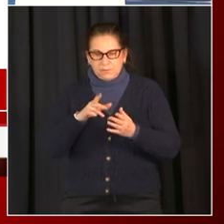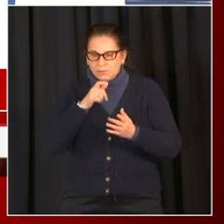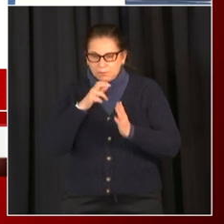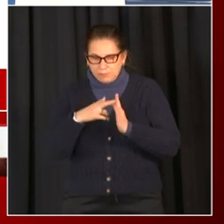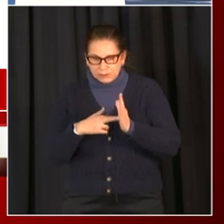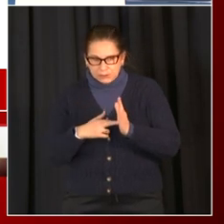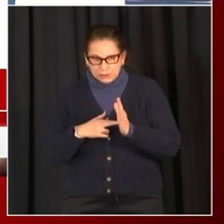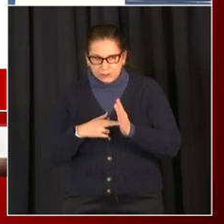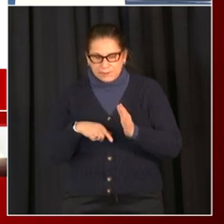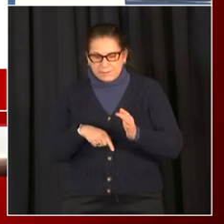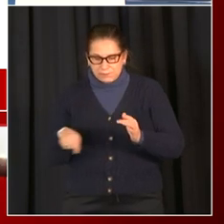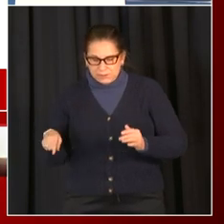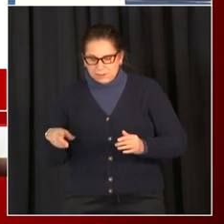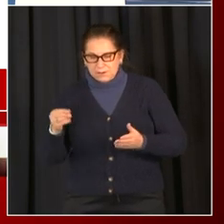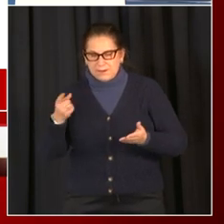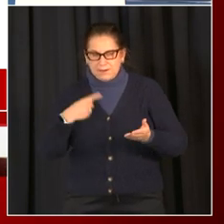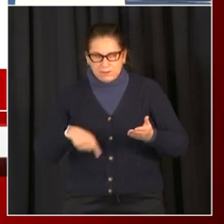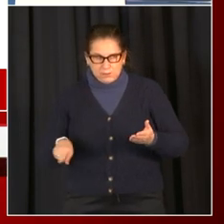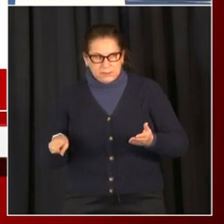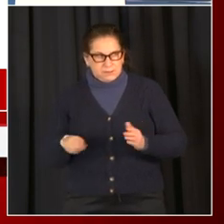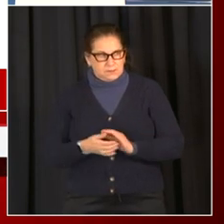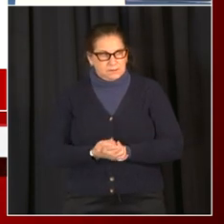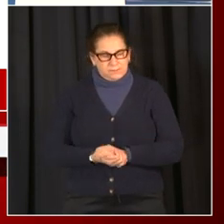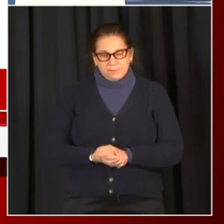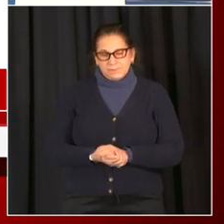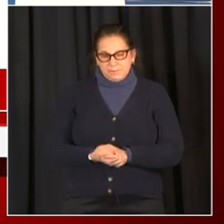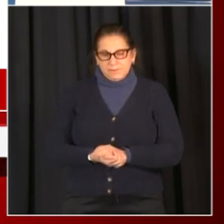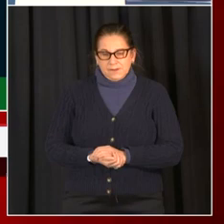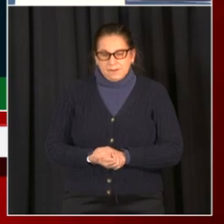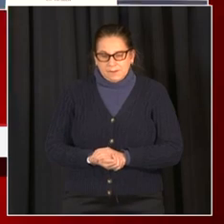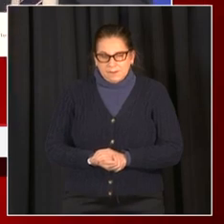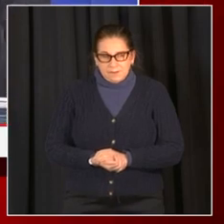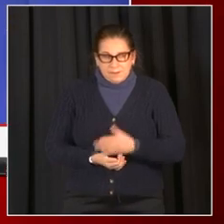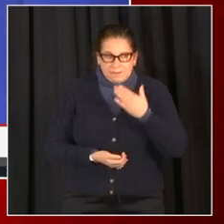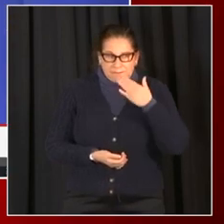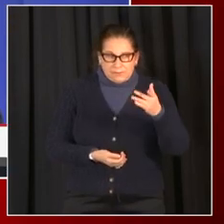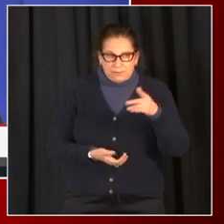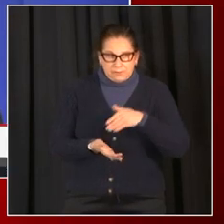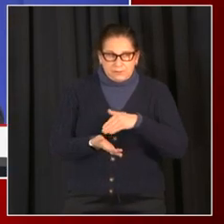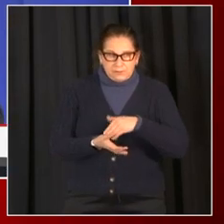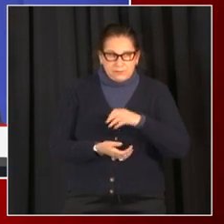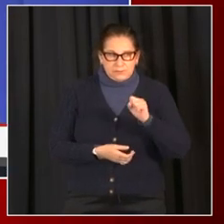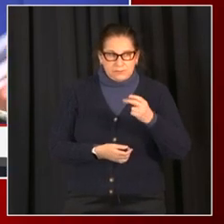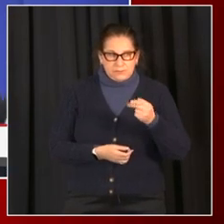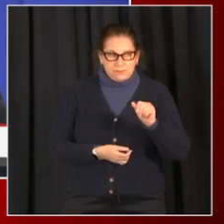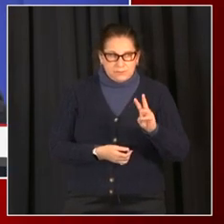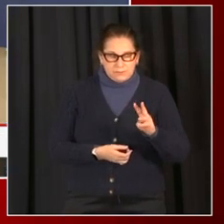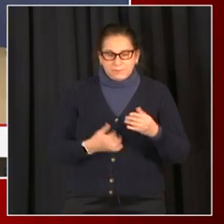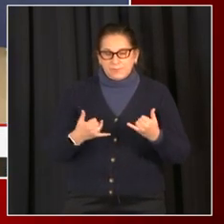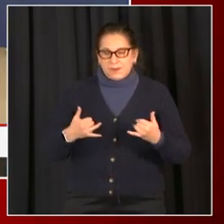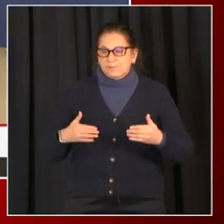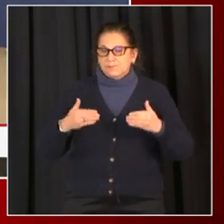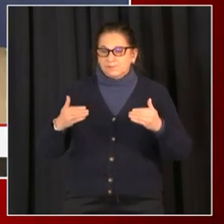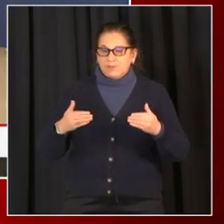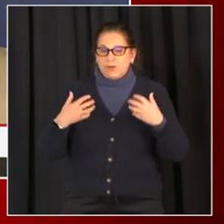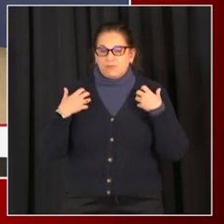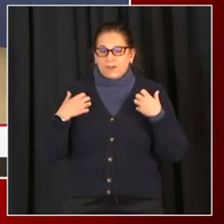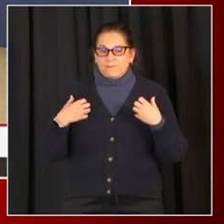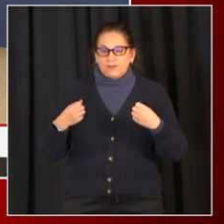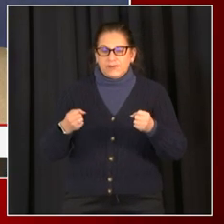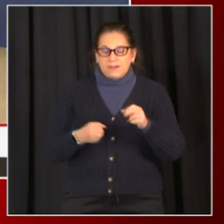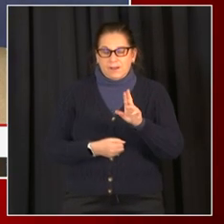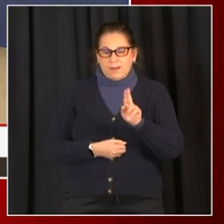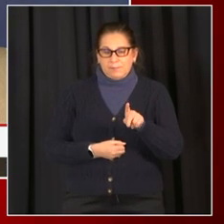next week. Thank you, Dr. Shaw. And now let's turn to a update